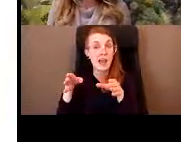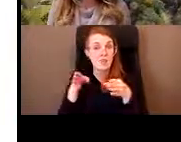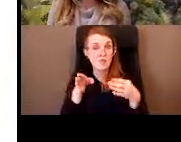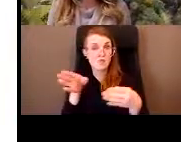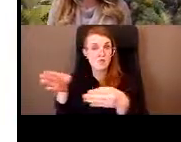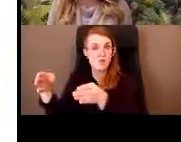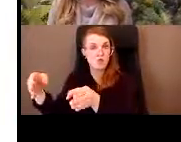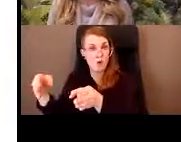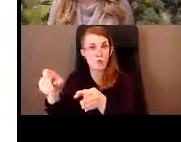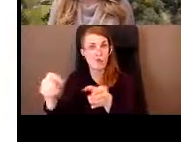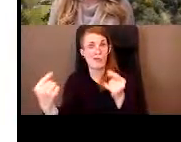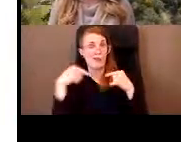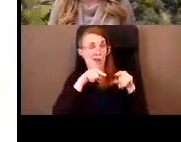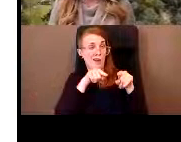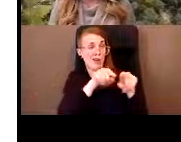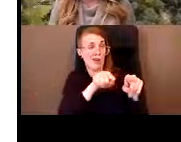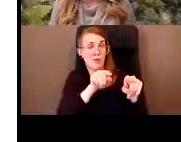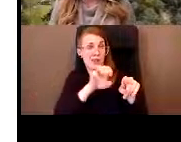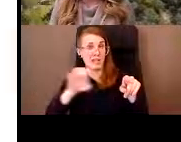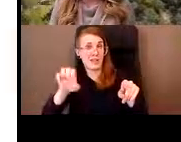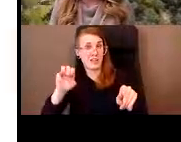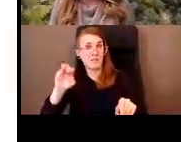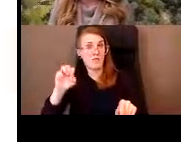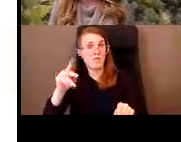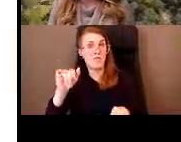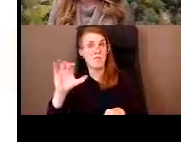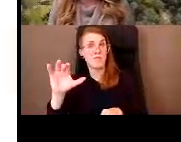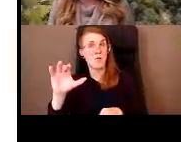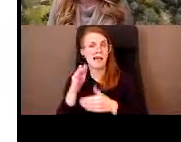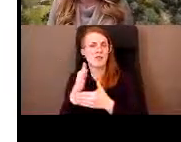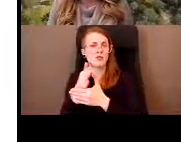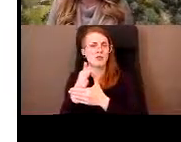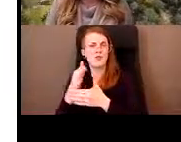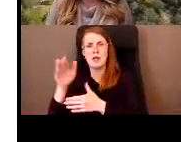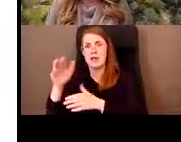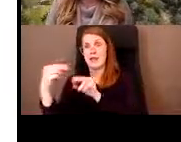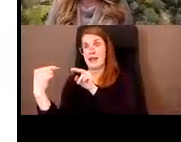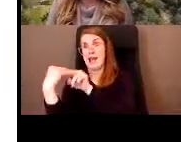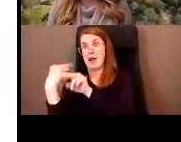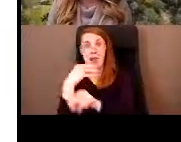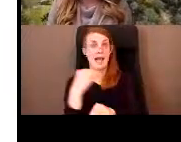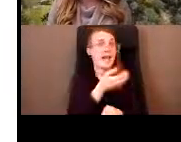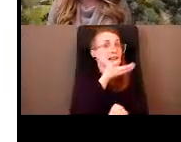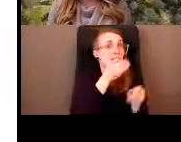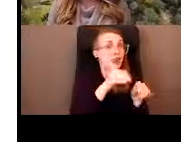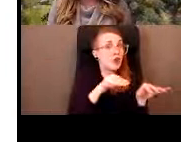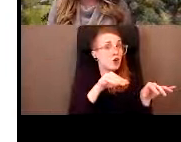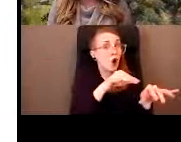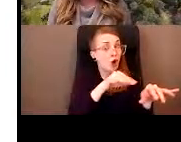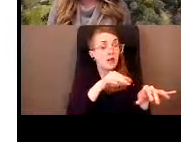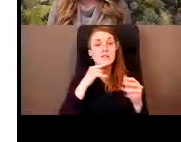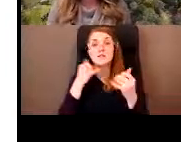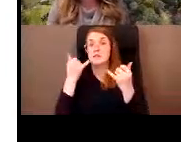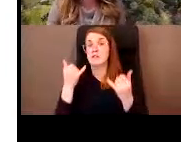of Mopac? So it's between Mopac and the Botanical Gardens. And then we turn the existing